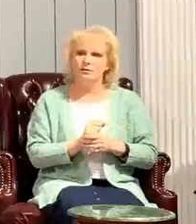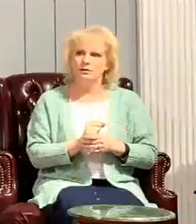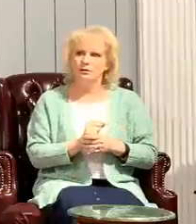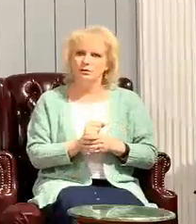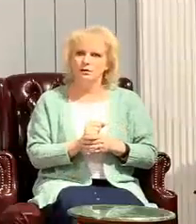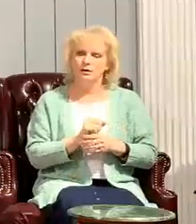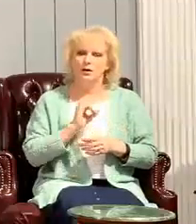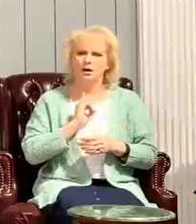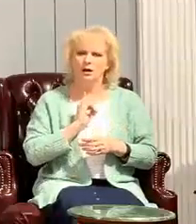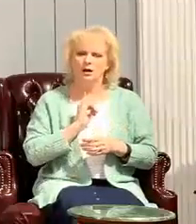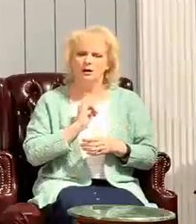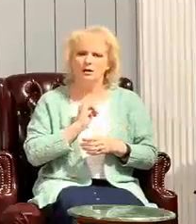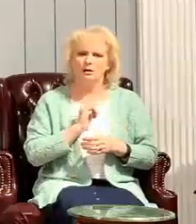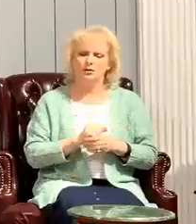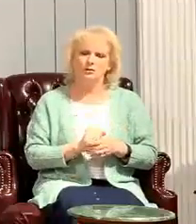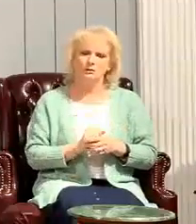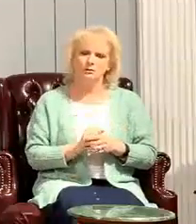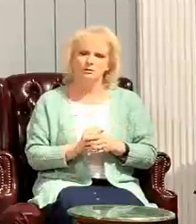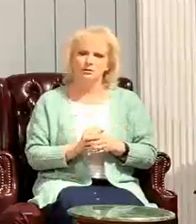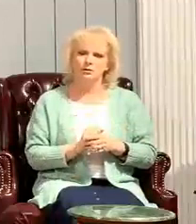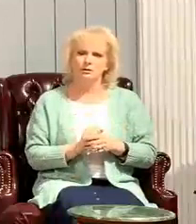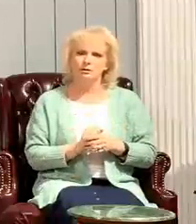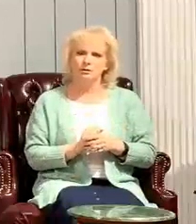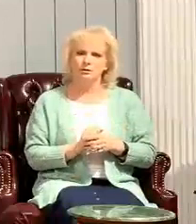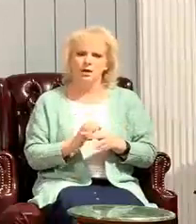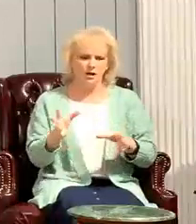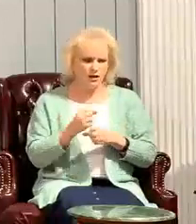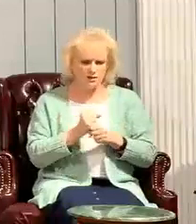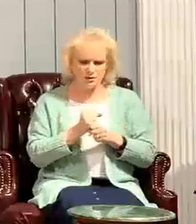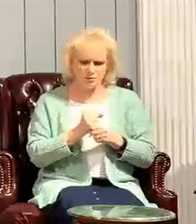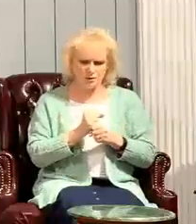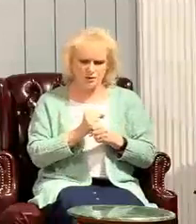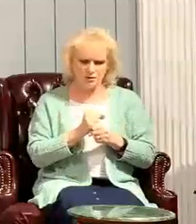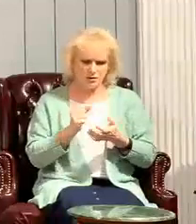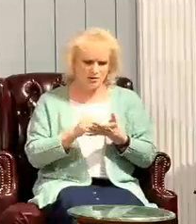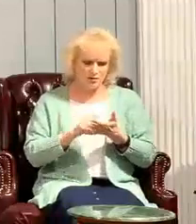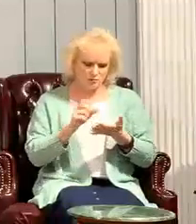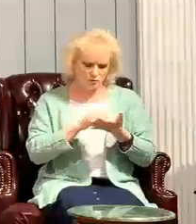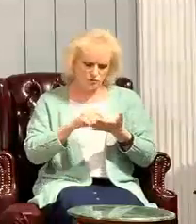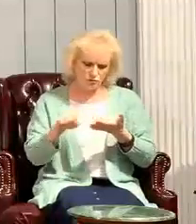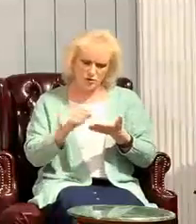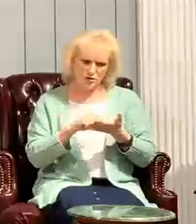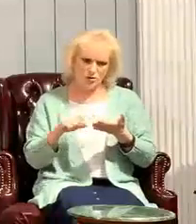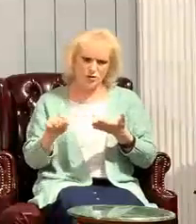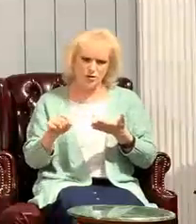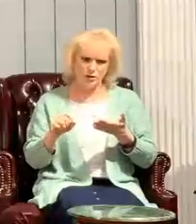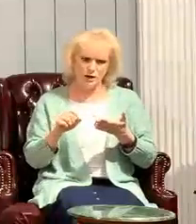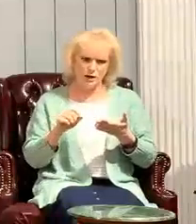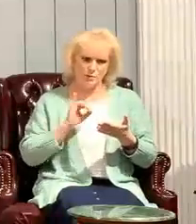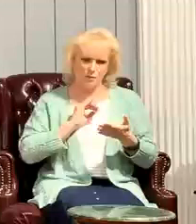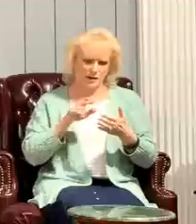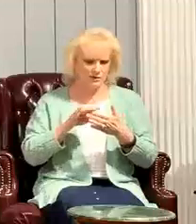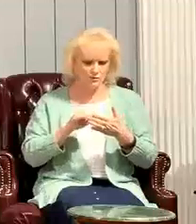I got something that... Another thing to fill out, and I'm doing my devotions, and I'm thinking, and I'm under conviction,